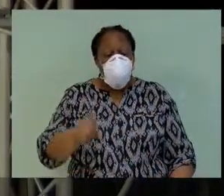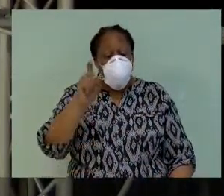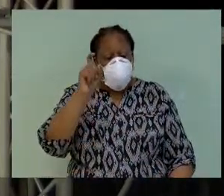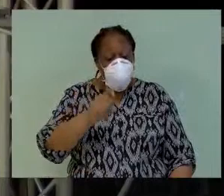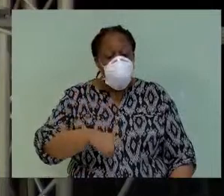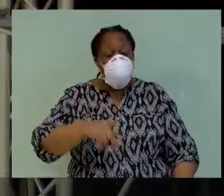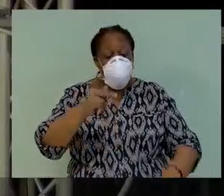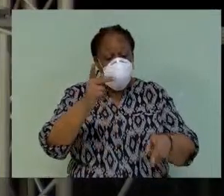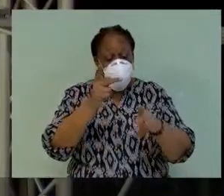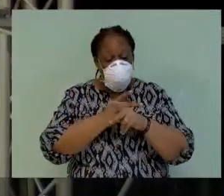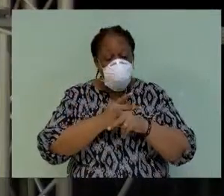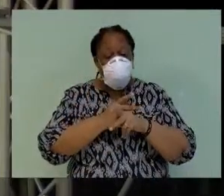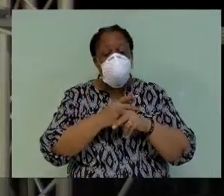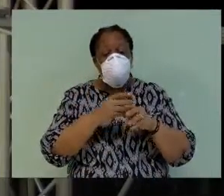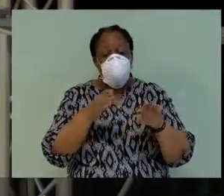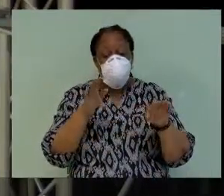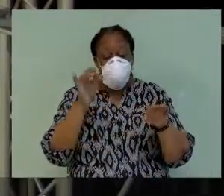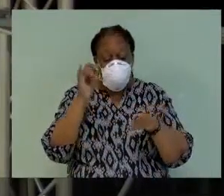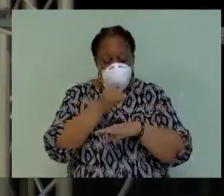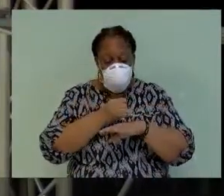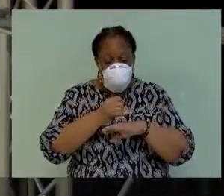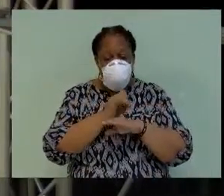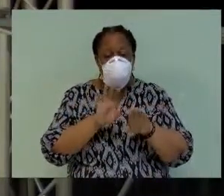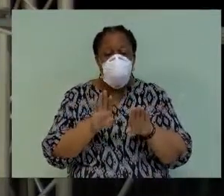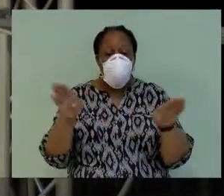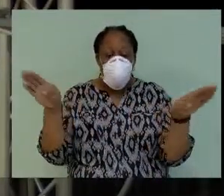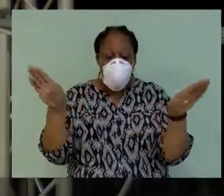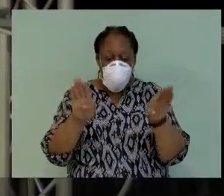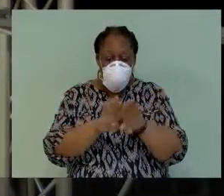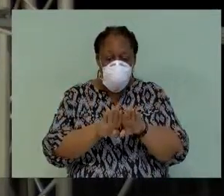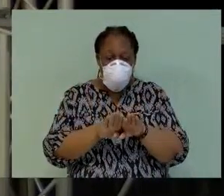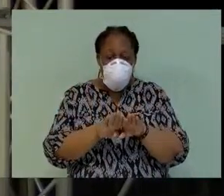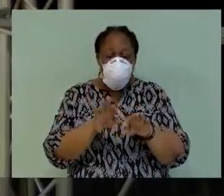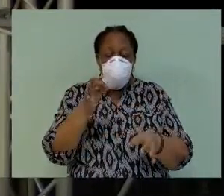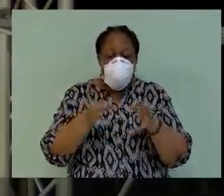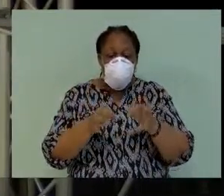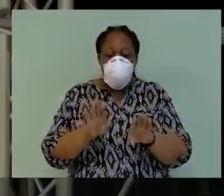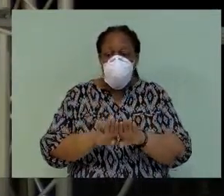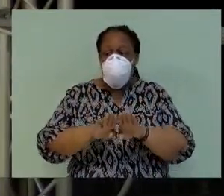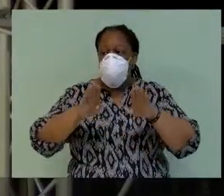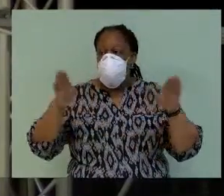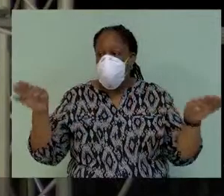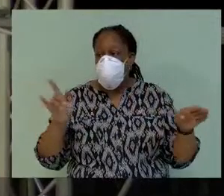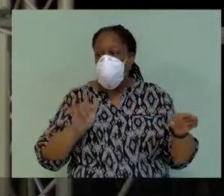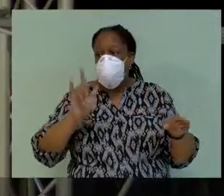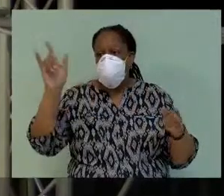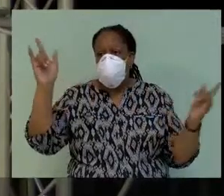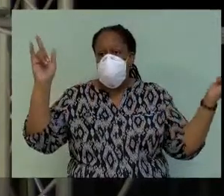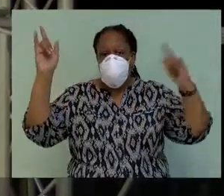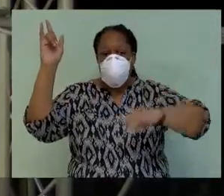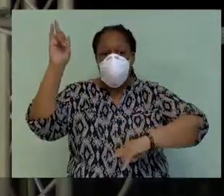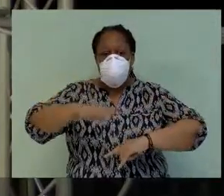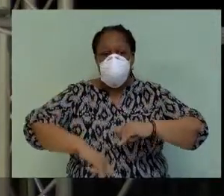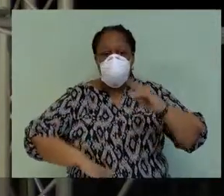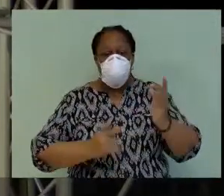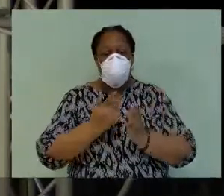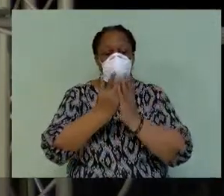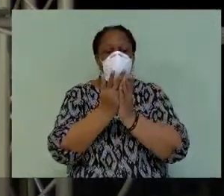closed at this time, because if you open your borders, you will be, persons will be coming in